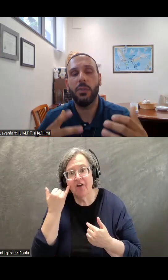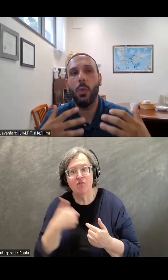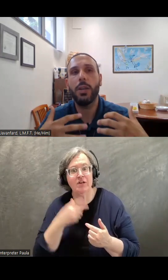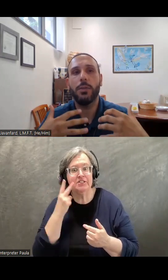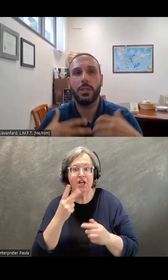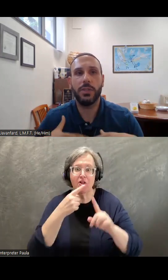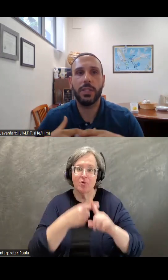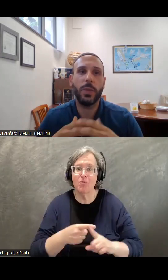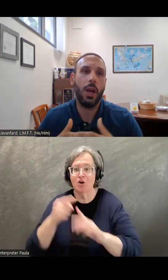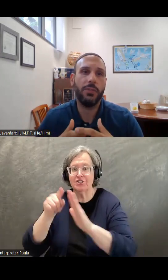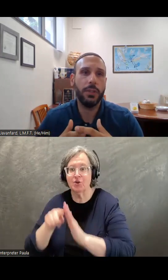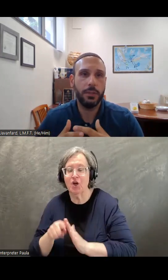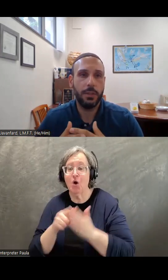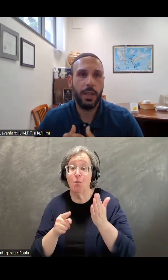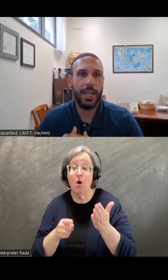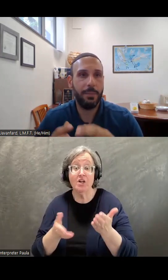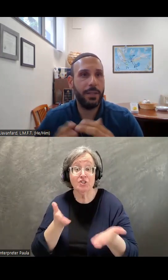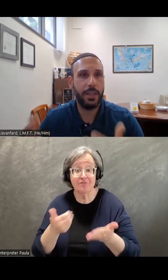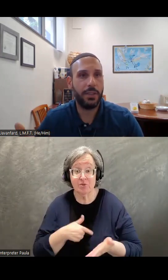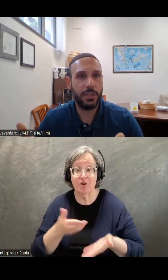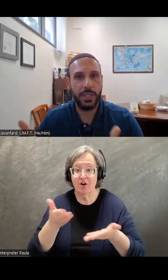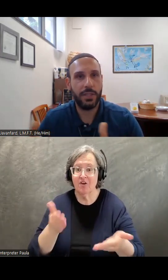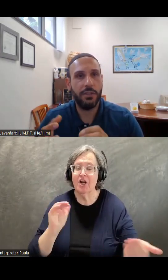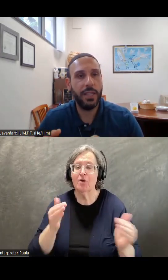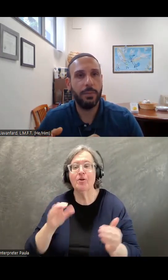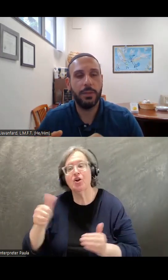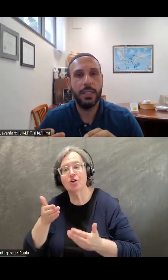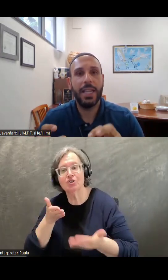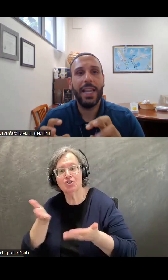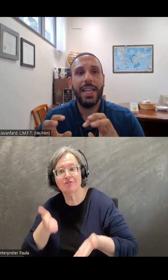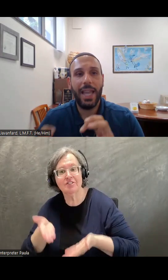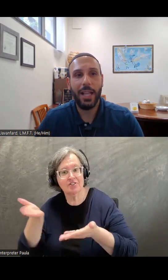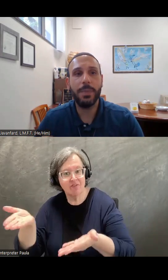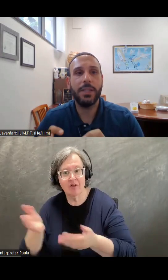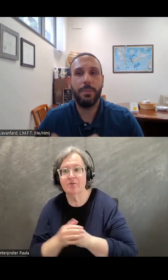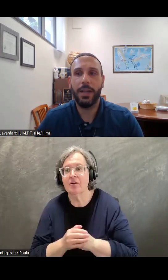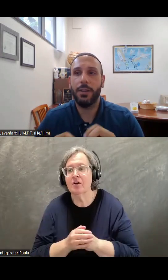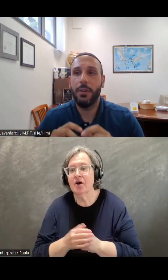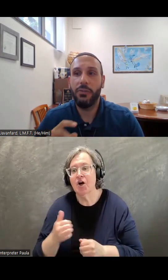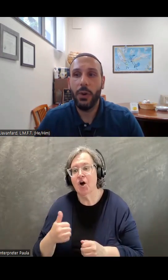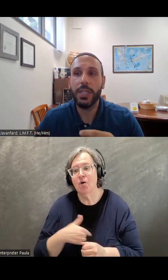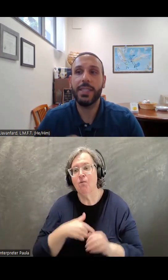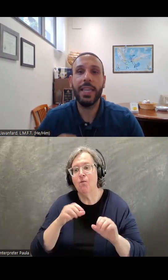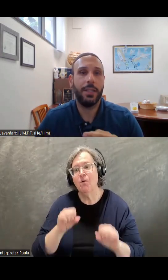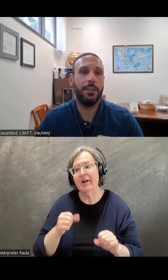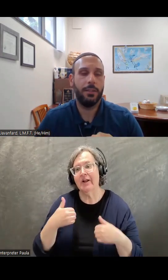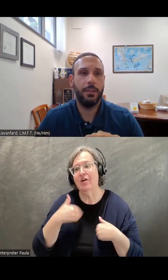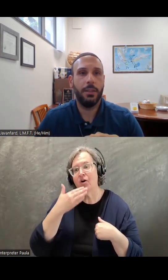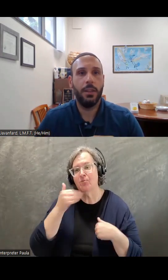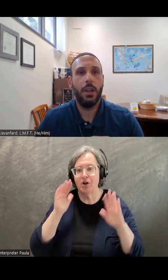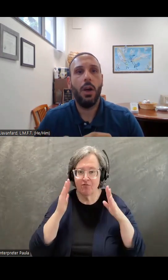cons of what services we offer as compared to the other services that are available. It helps us better focus